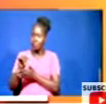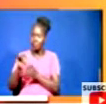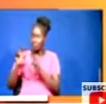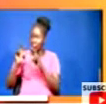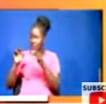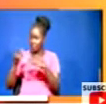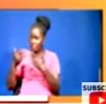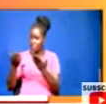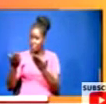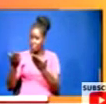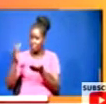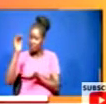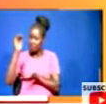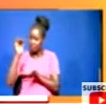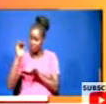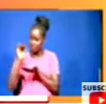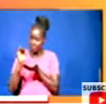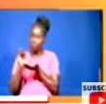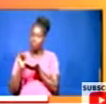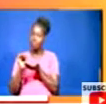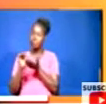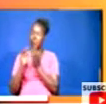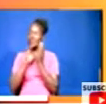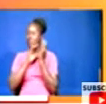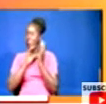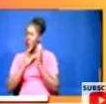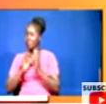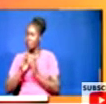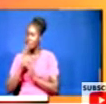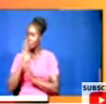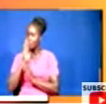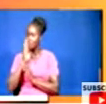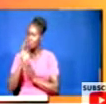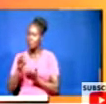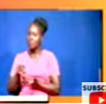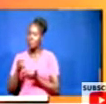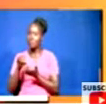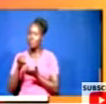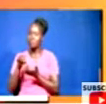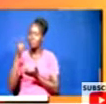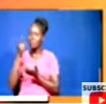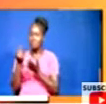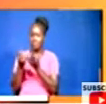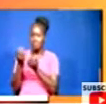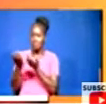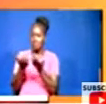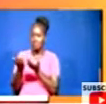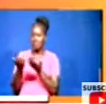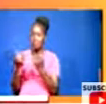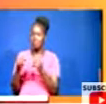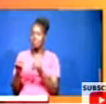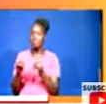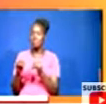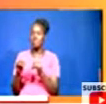to reduce the burden of borrowing, particularly for the small-scale people, or what you call those who